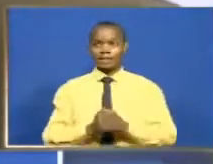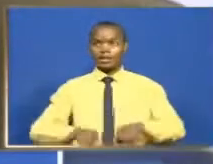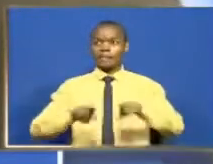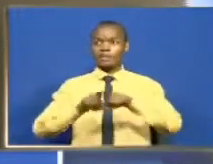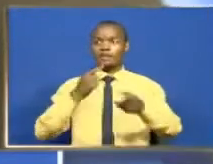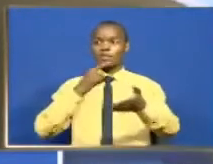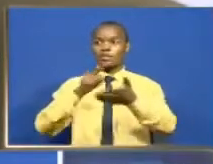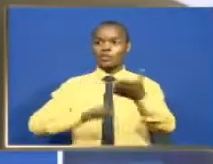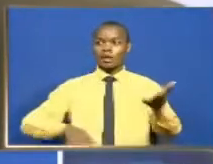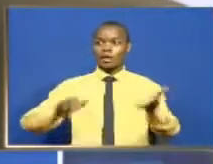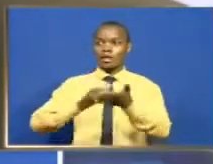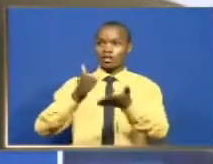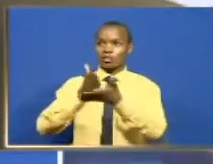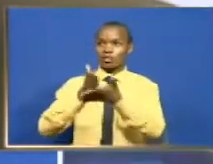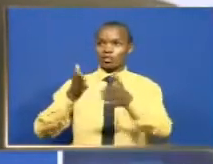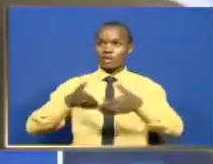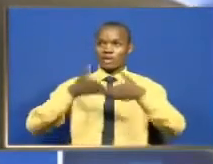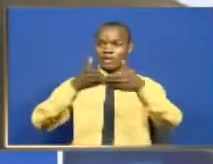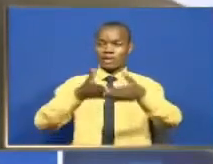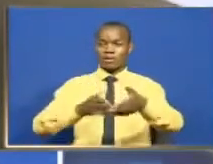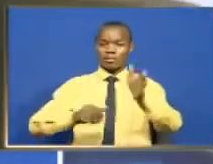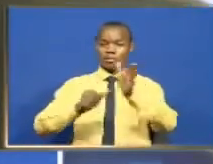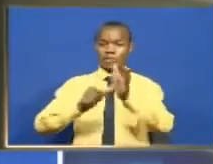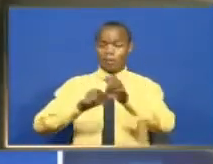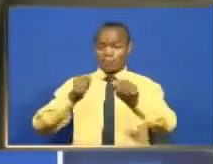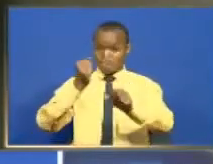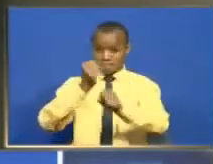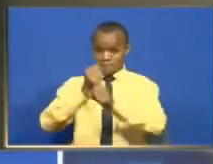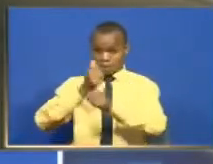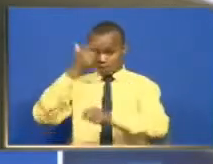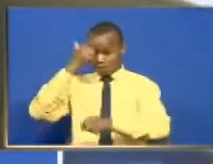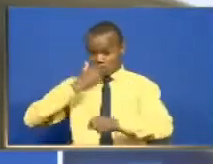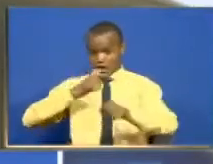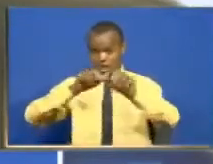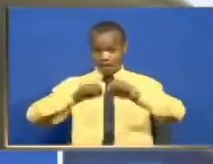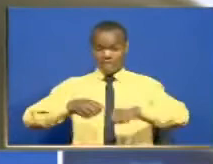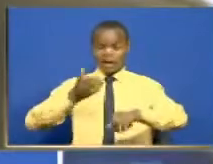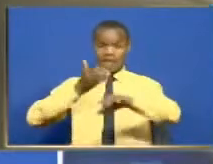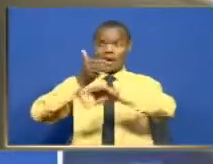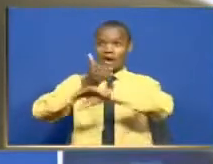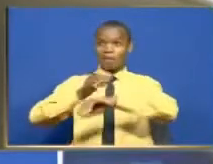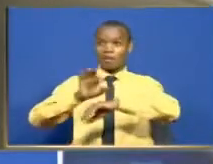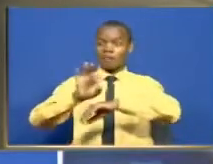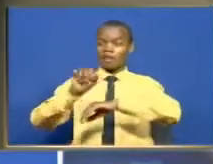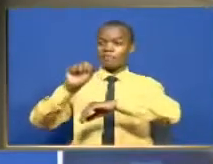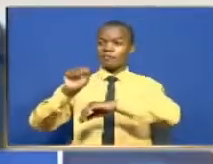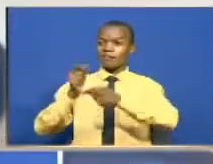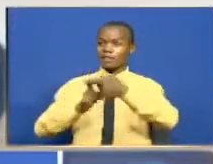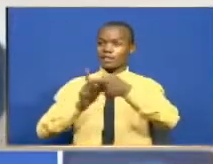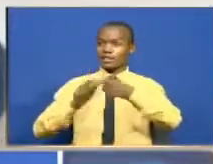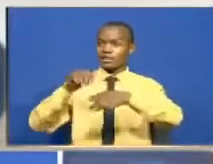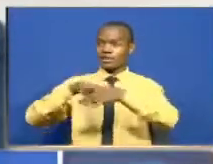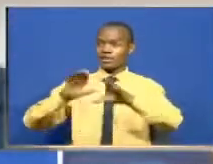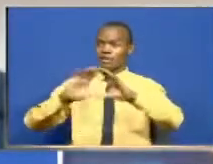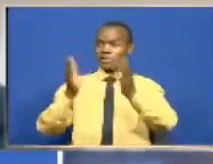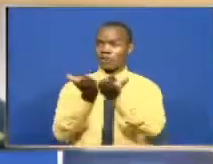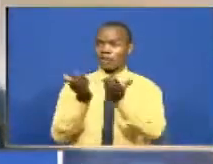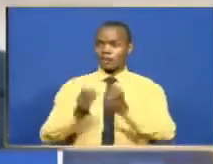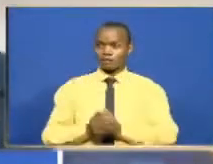glaucoma as the leading cause of irreversible blindness for people aged above 35 around the world. We